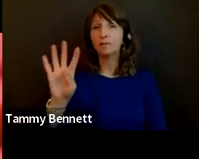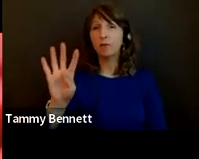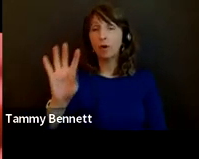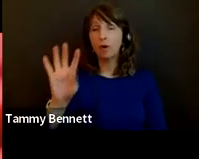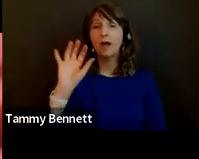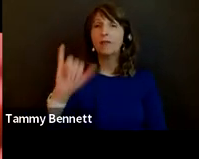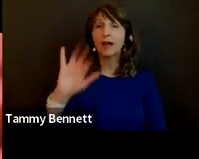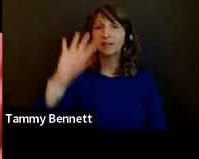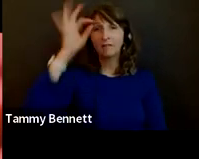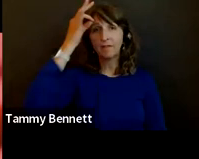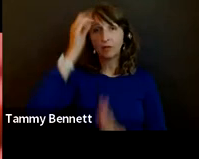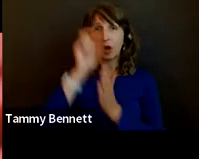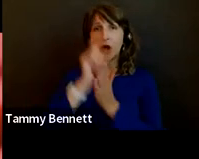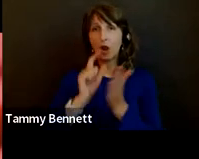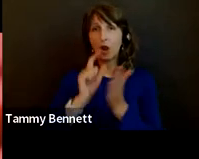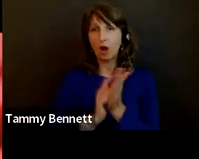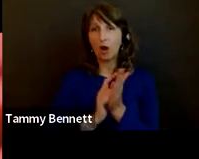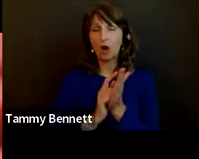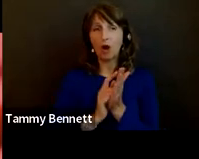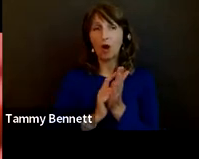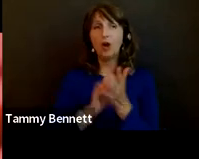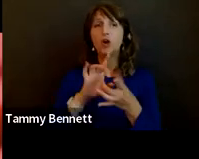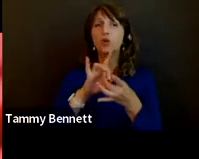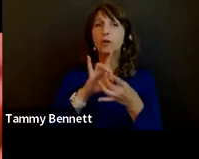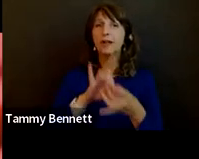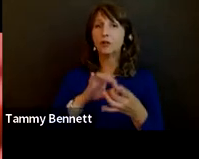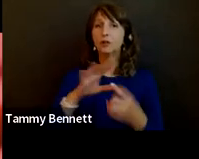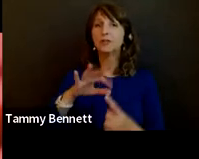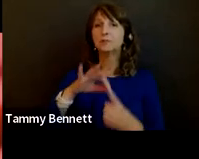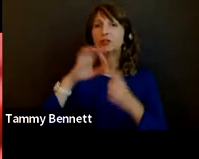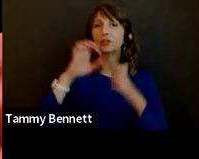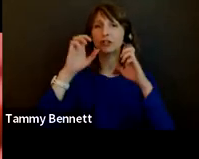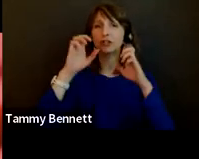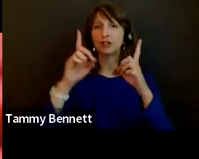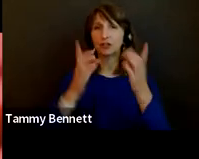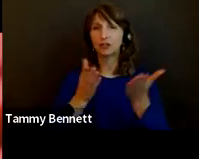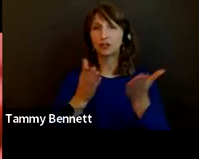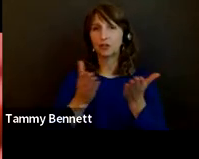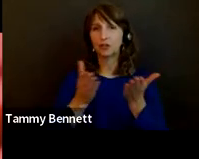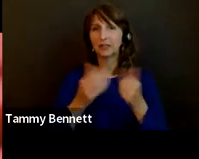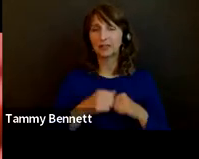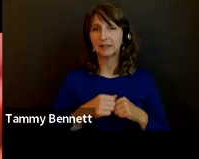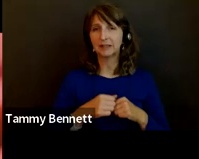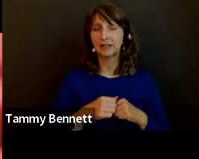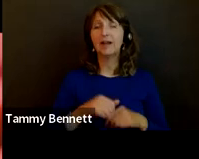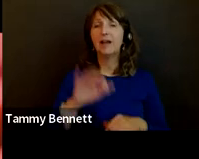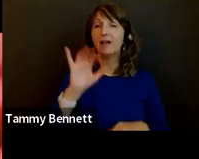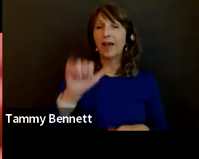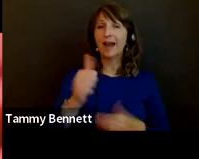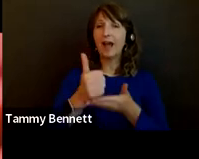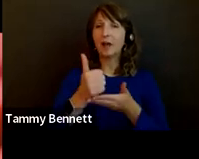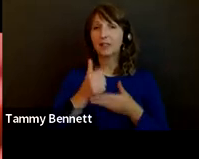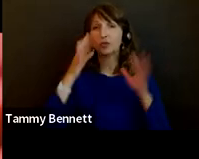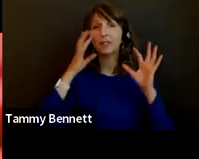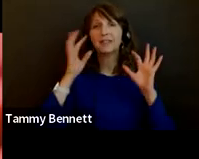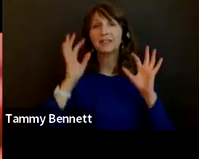provision of special education services in the school systems. And it's also the guidebook by which we make the determinations for who is